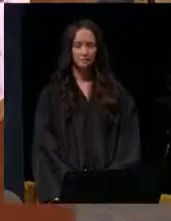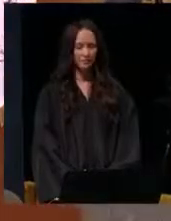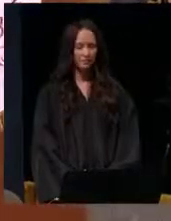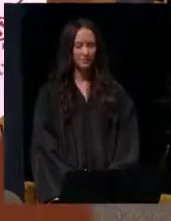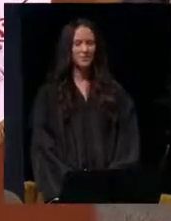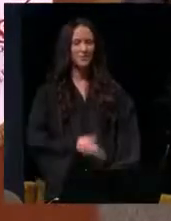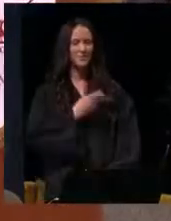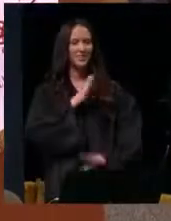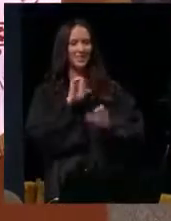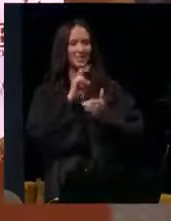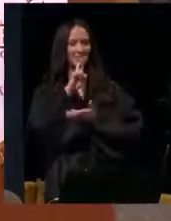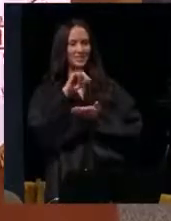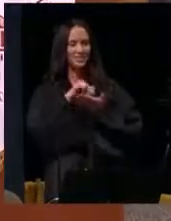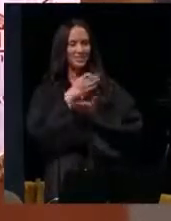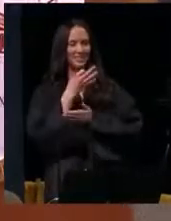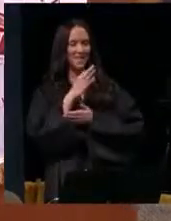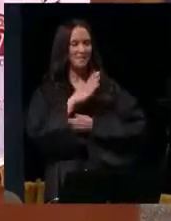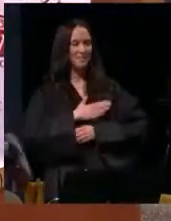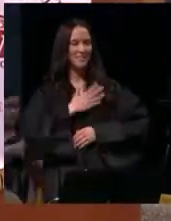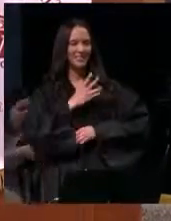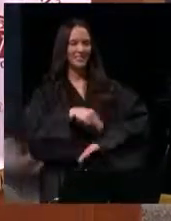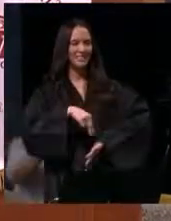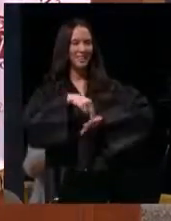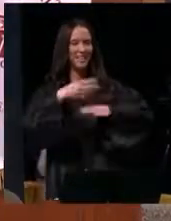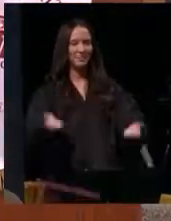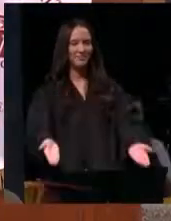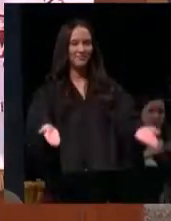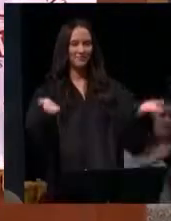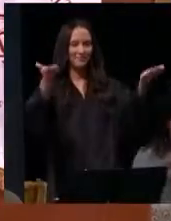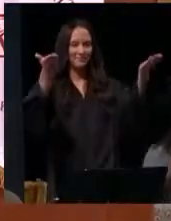Will the class of 2019 please stand?